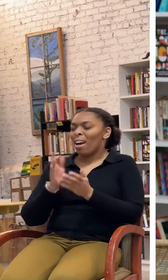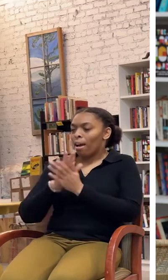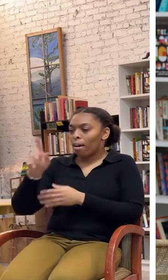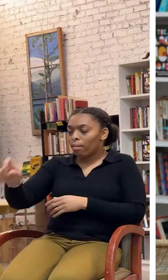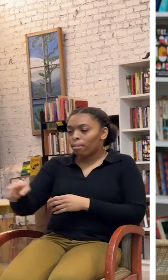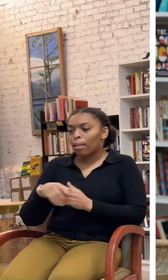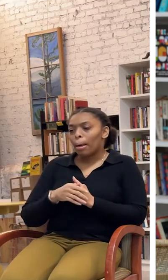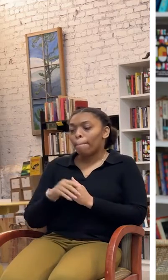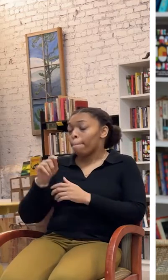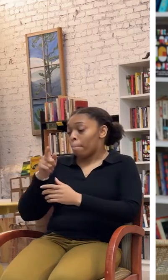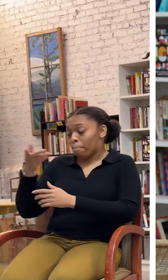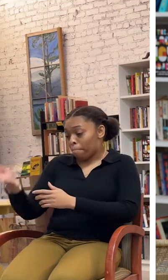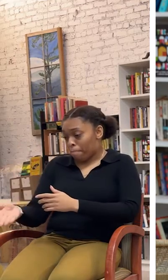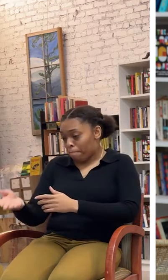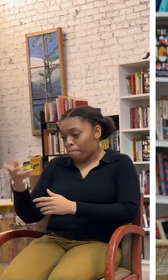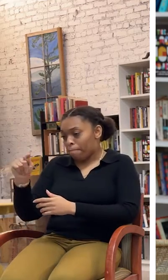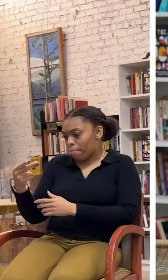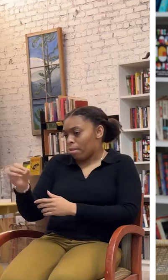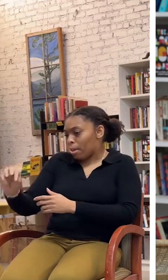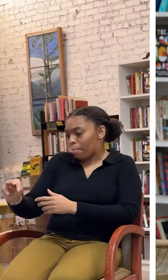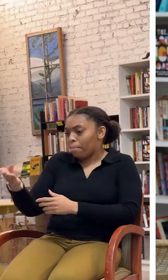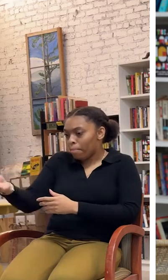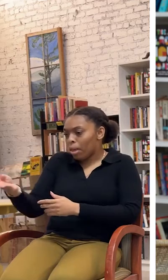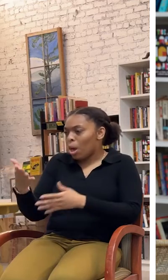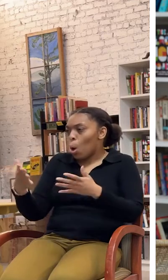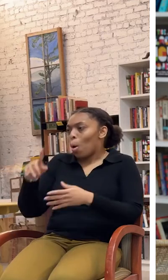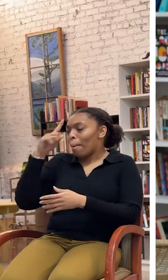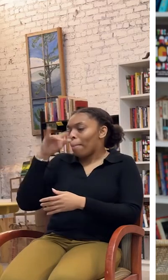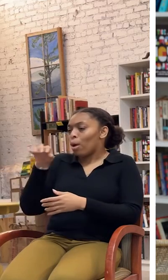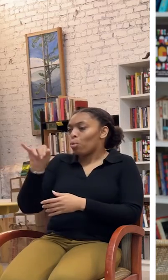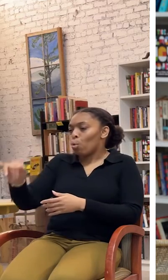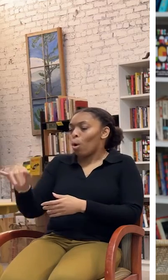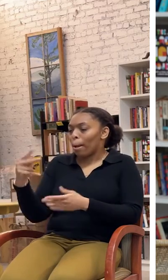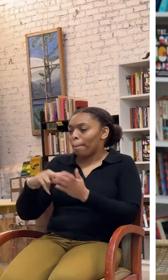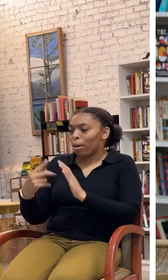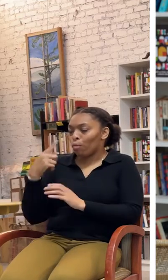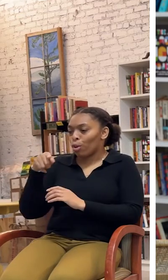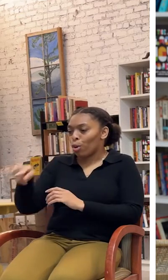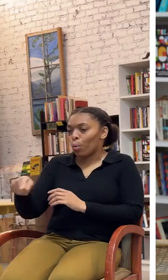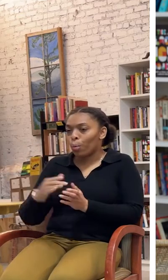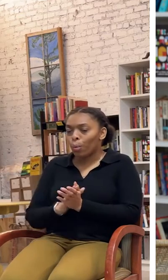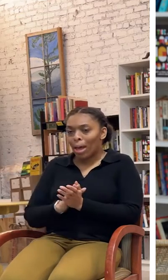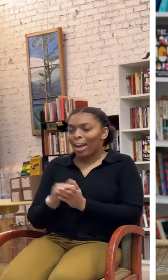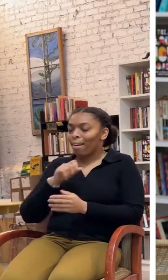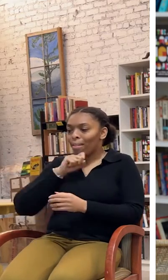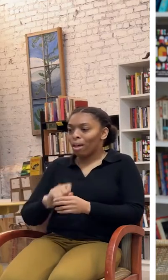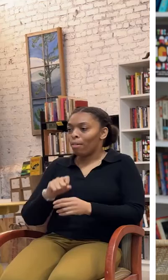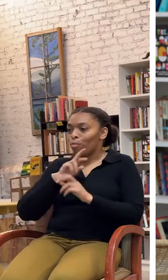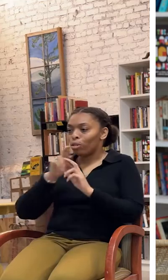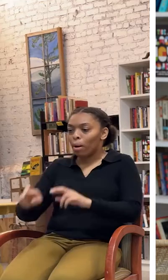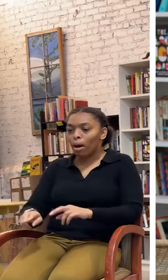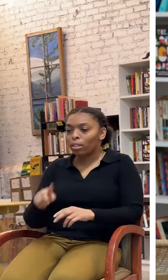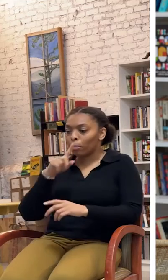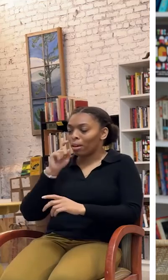him, them, I'm not sure their pronouns, what is Black joy to you? And I love the response because